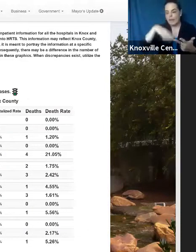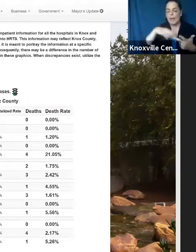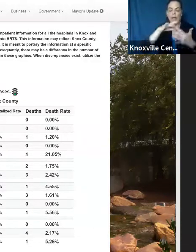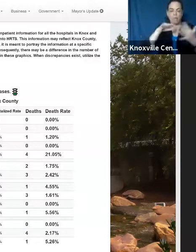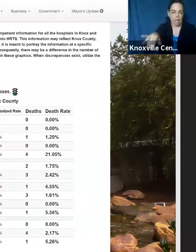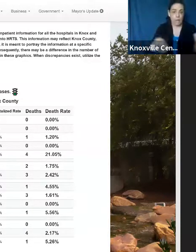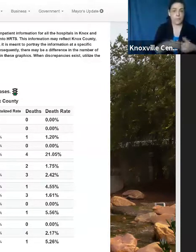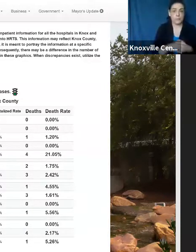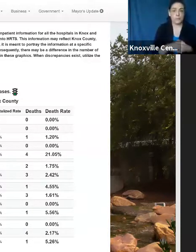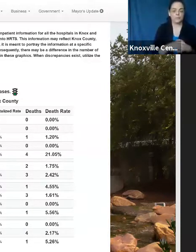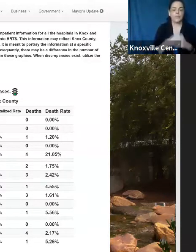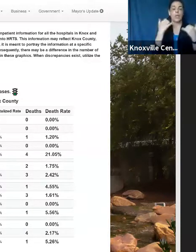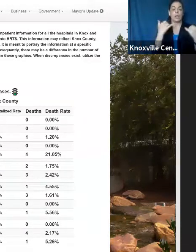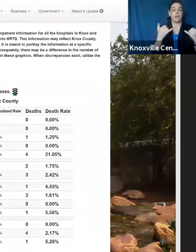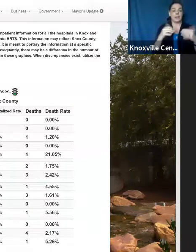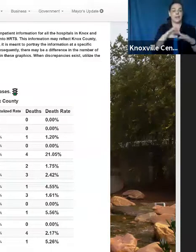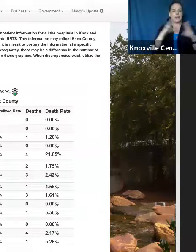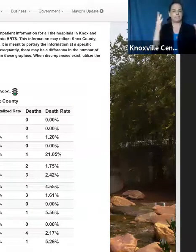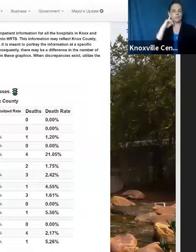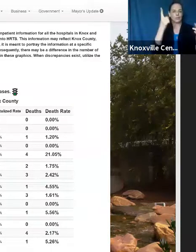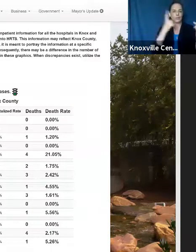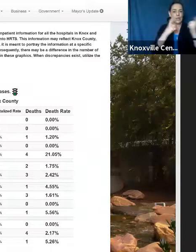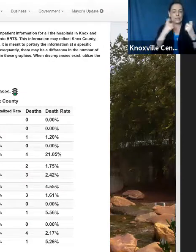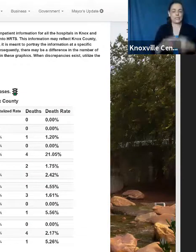with that, we'll open it up for questions.